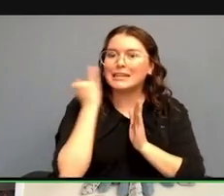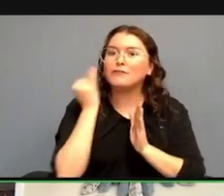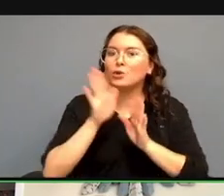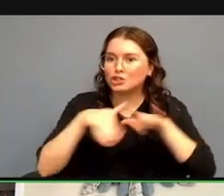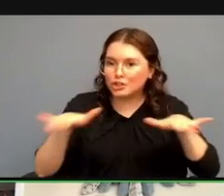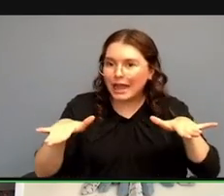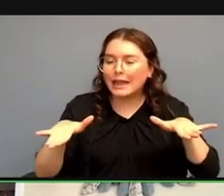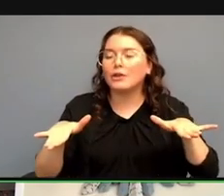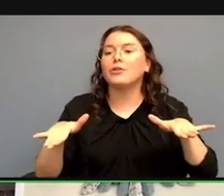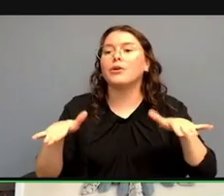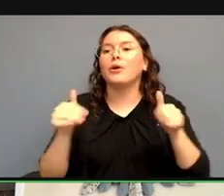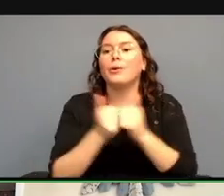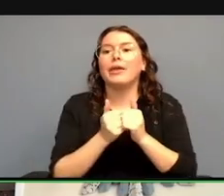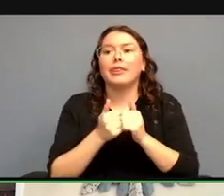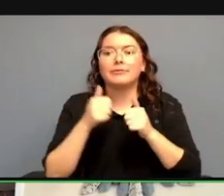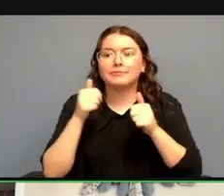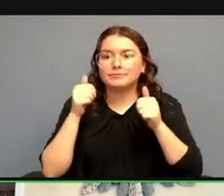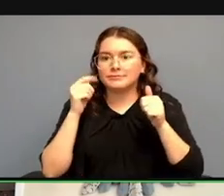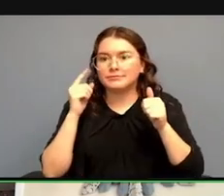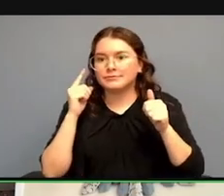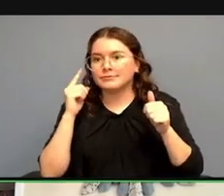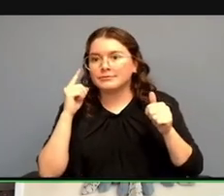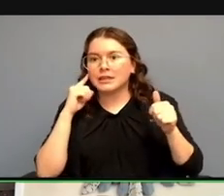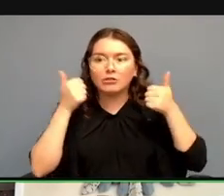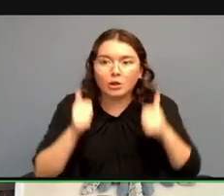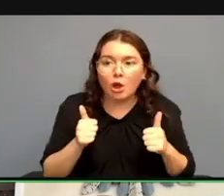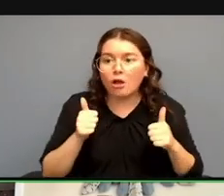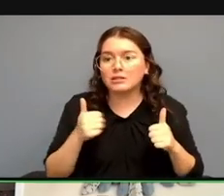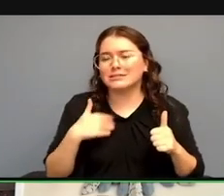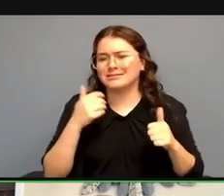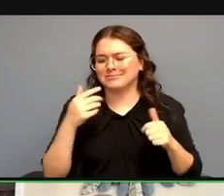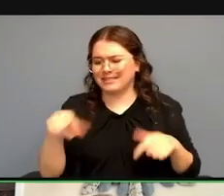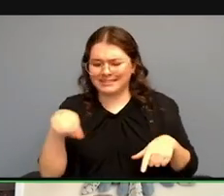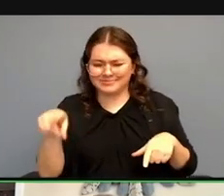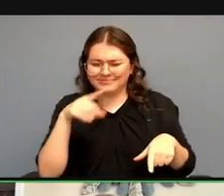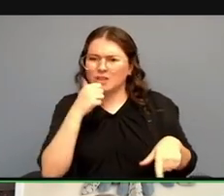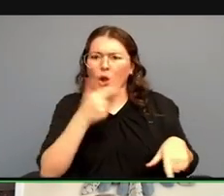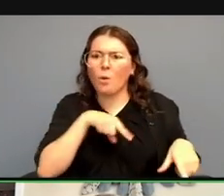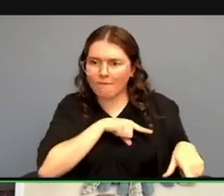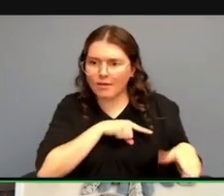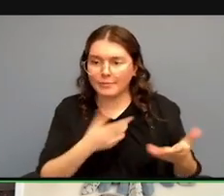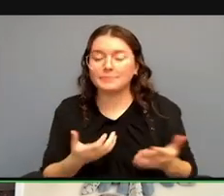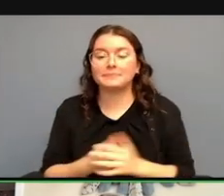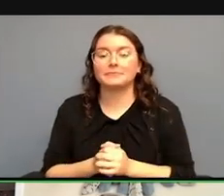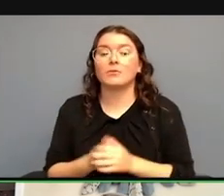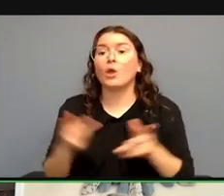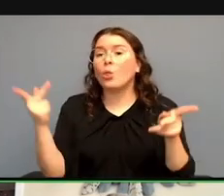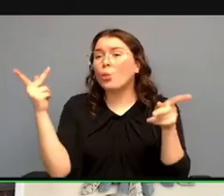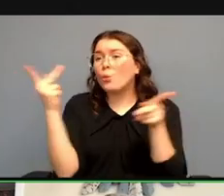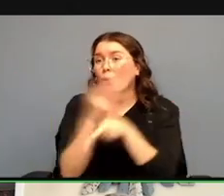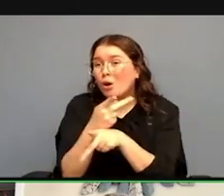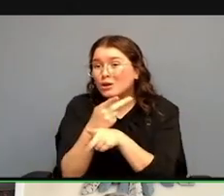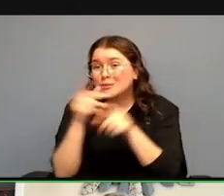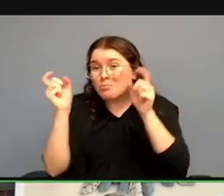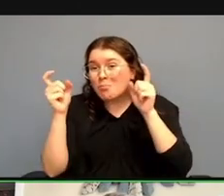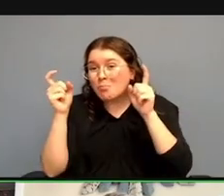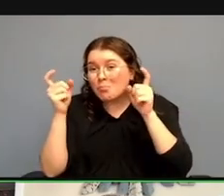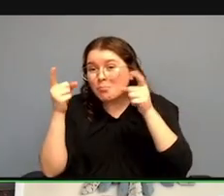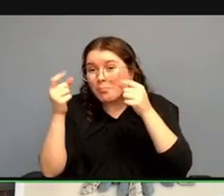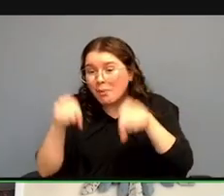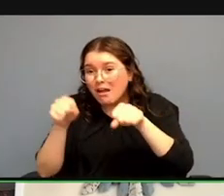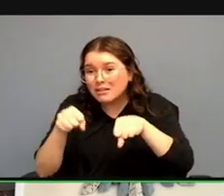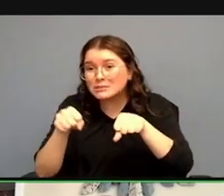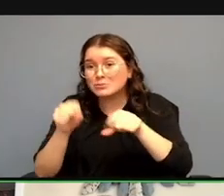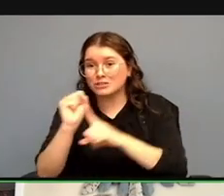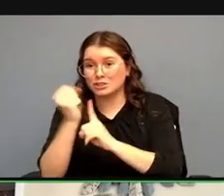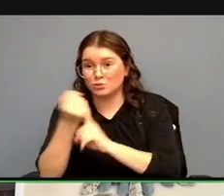with a hearing loss is found ineligible. Worst case scenario, the district denies your request,